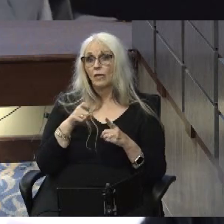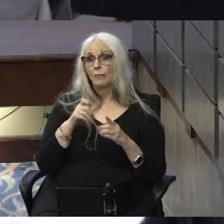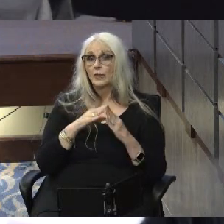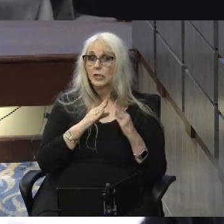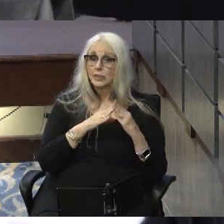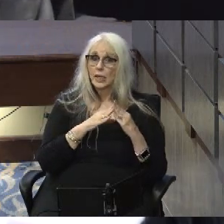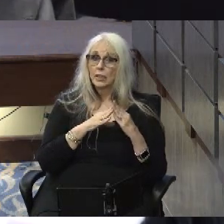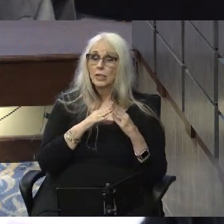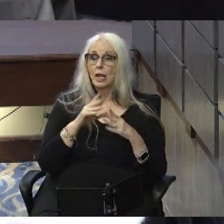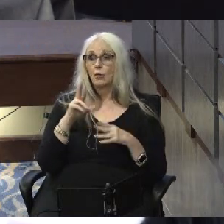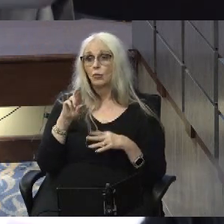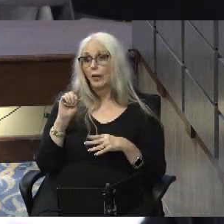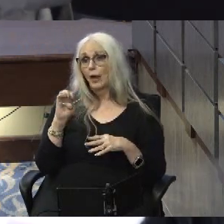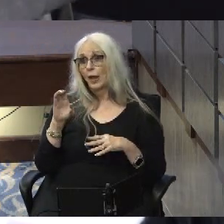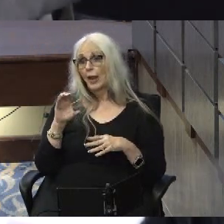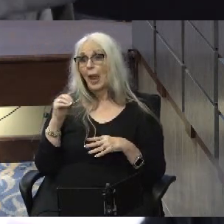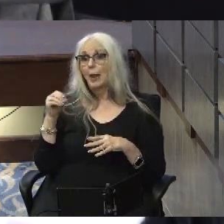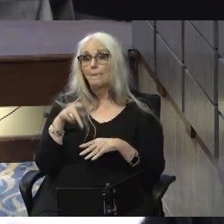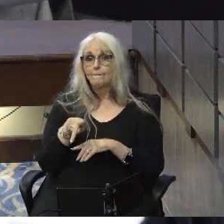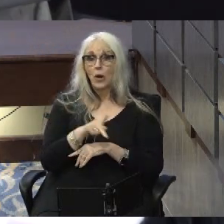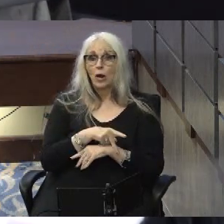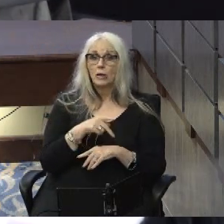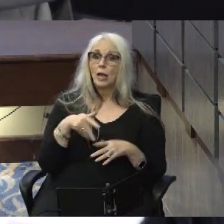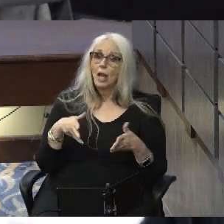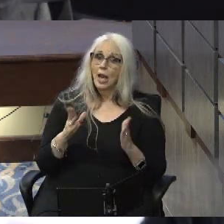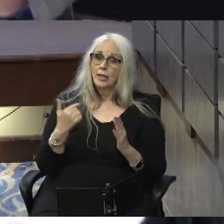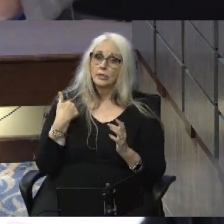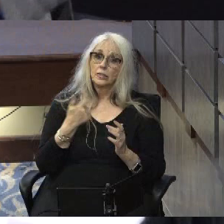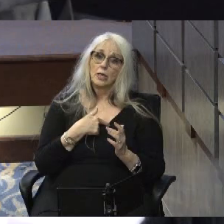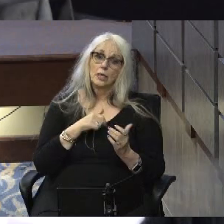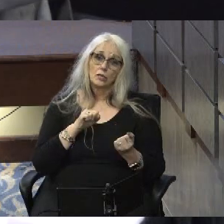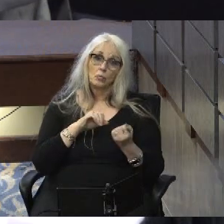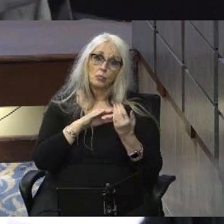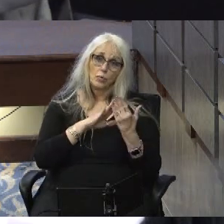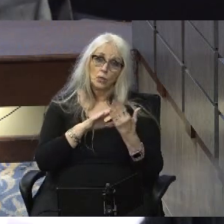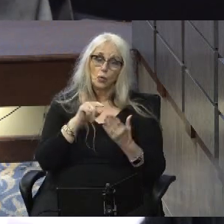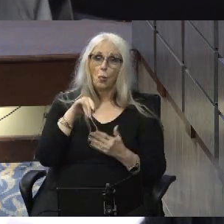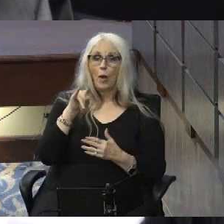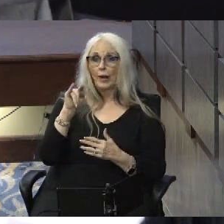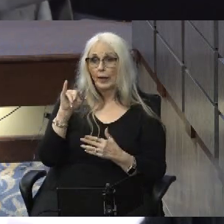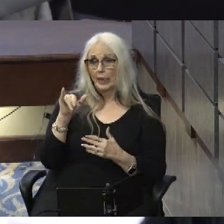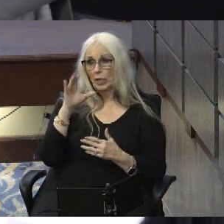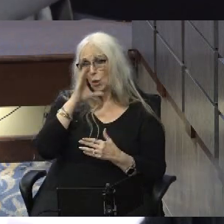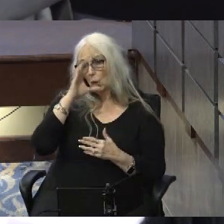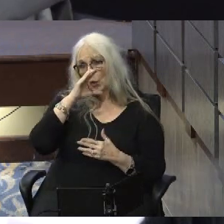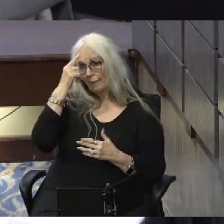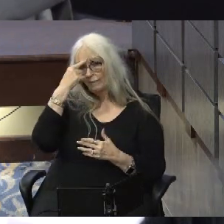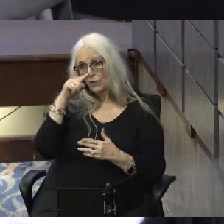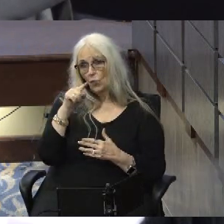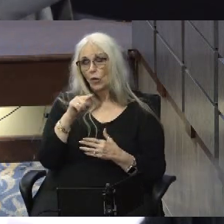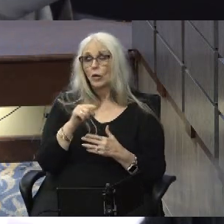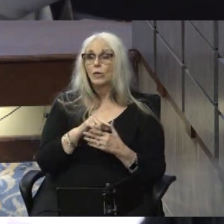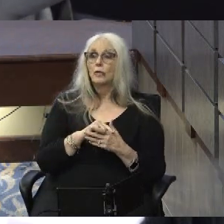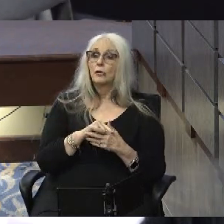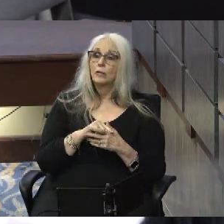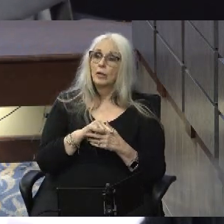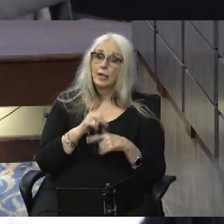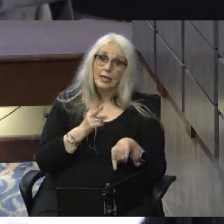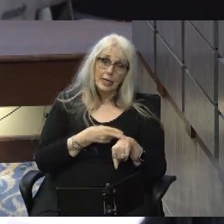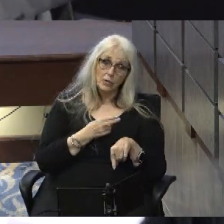in doing this. So that allows us to address that quality that you're looking for, that nod to history that you're looking